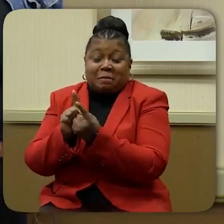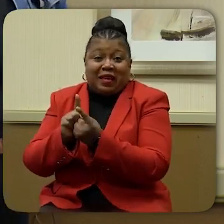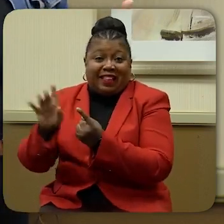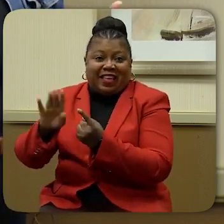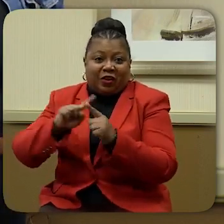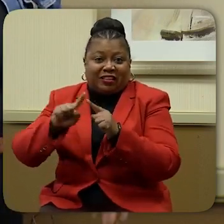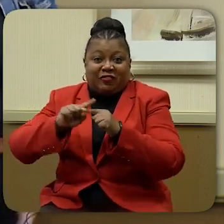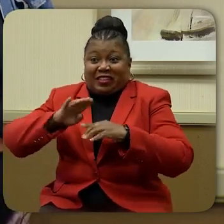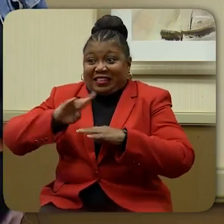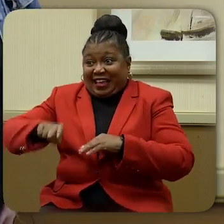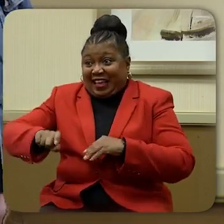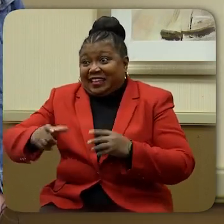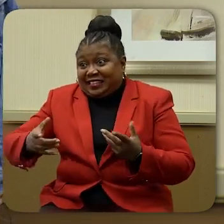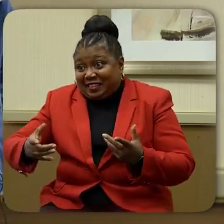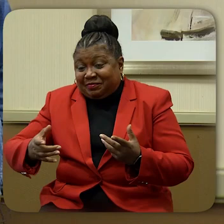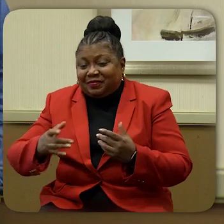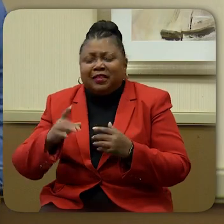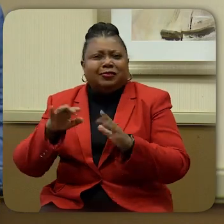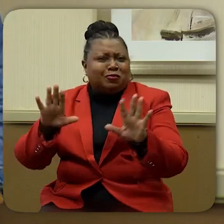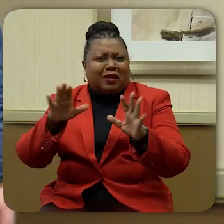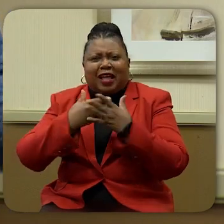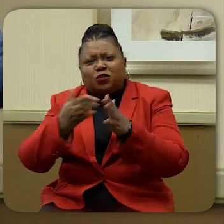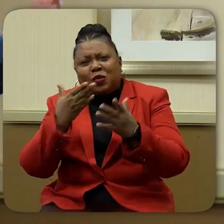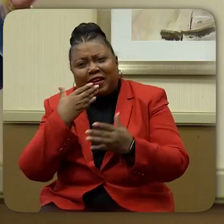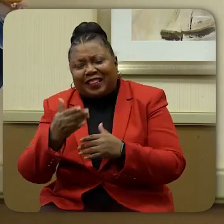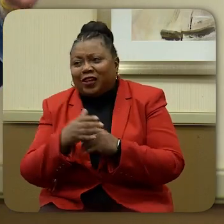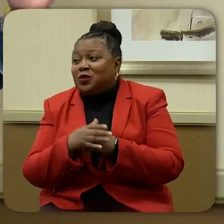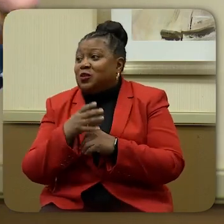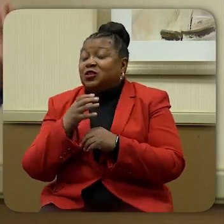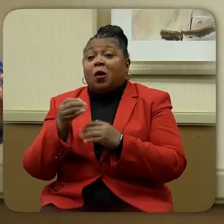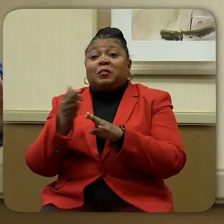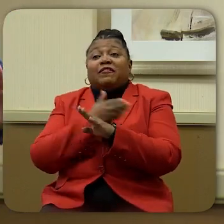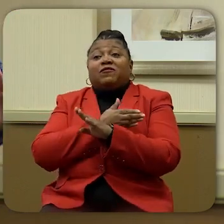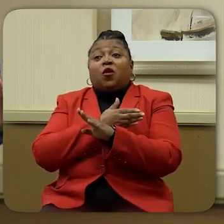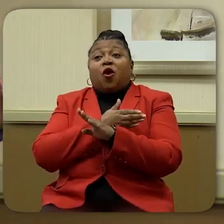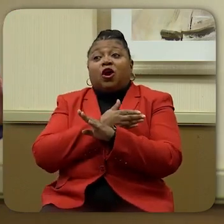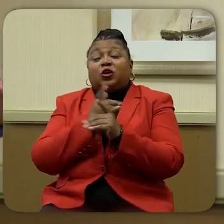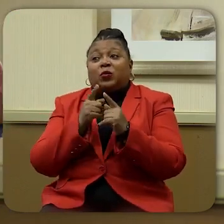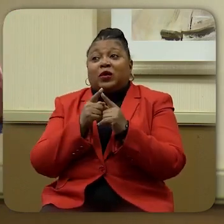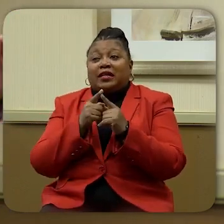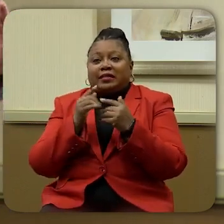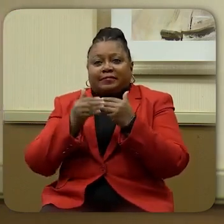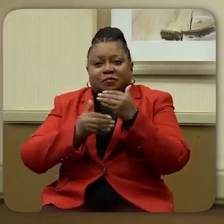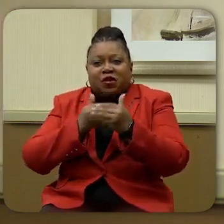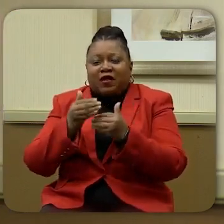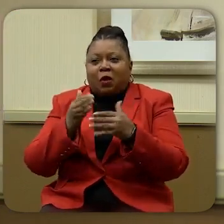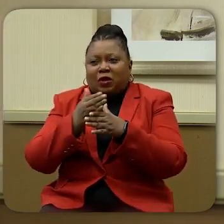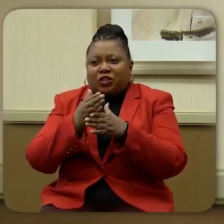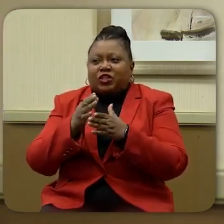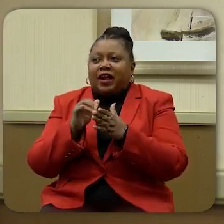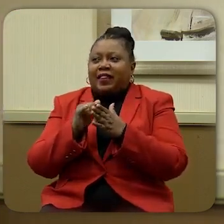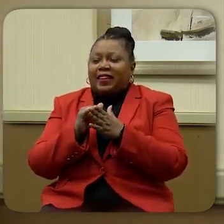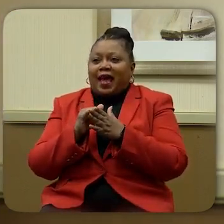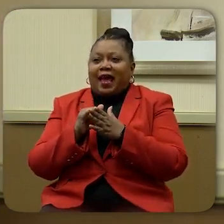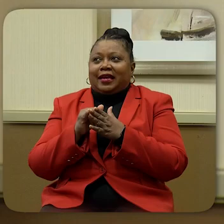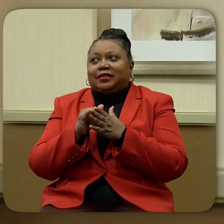of their different needs. And so, great, that's wonderful. And so before we kind of keep moving, I want to share